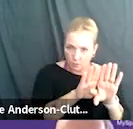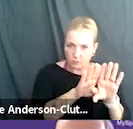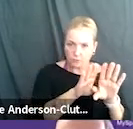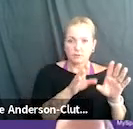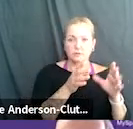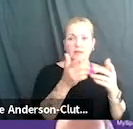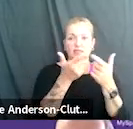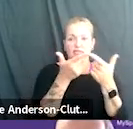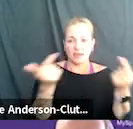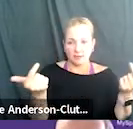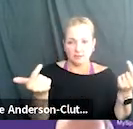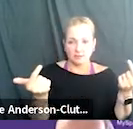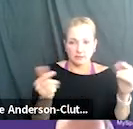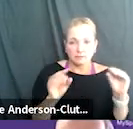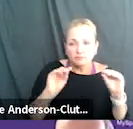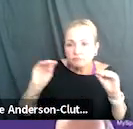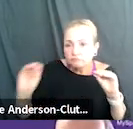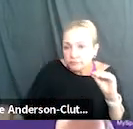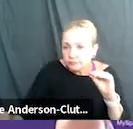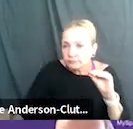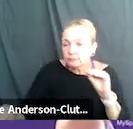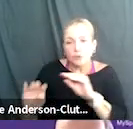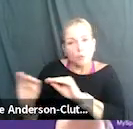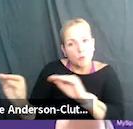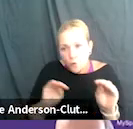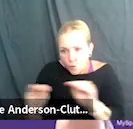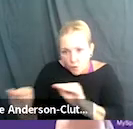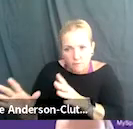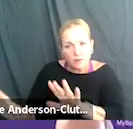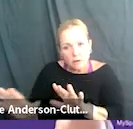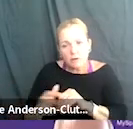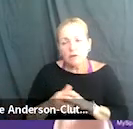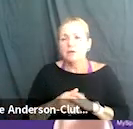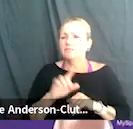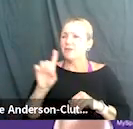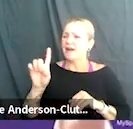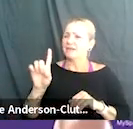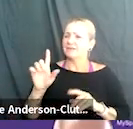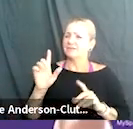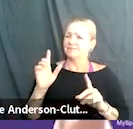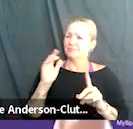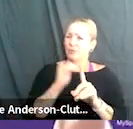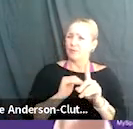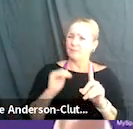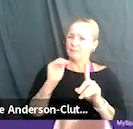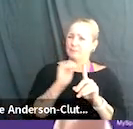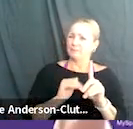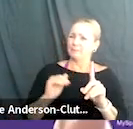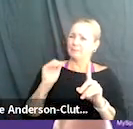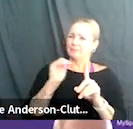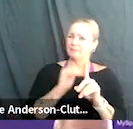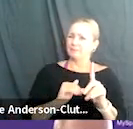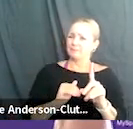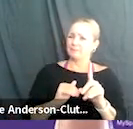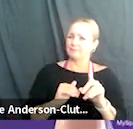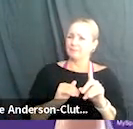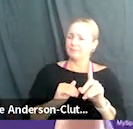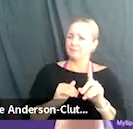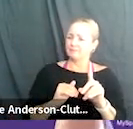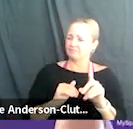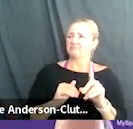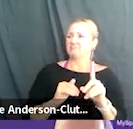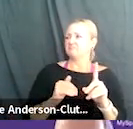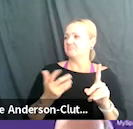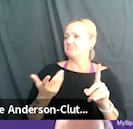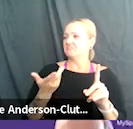that really, I don't think, explains necessarily the prompting that we saw or the need for prompting. And it could be also, but I just